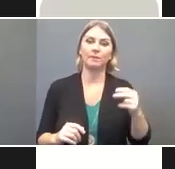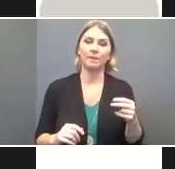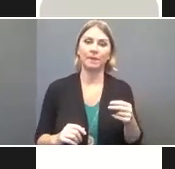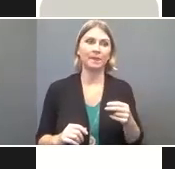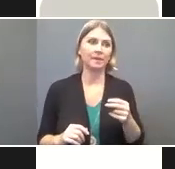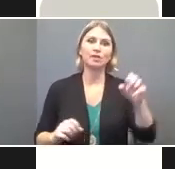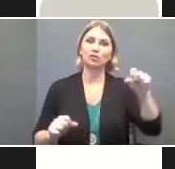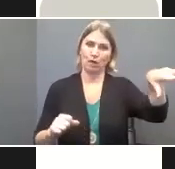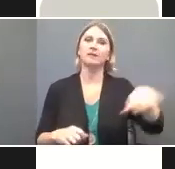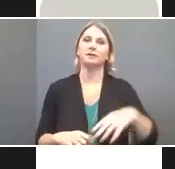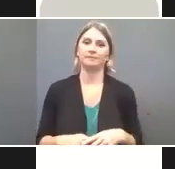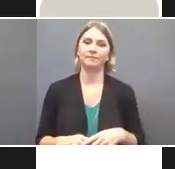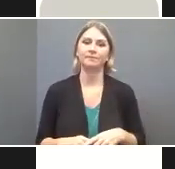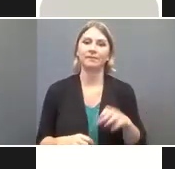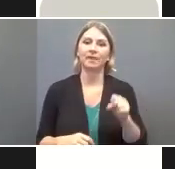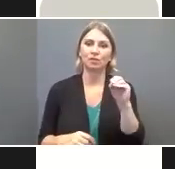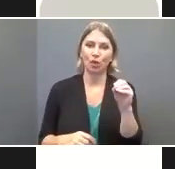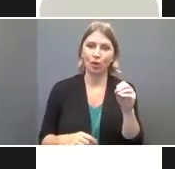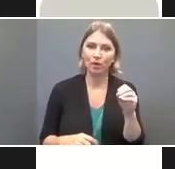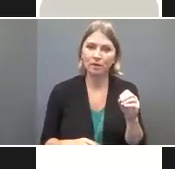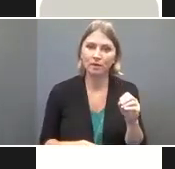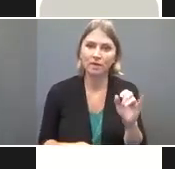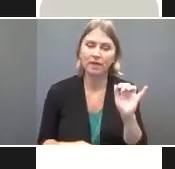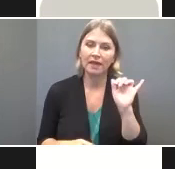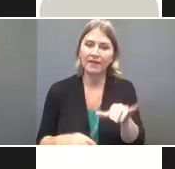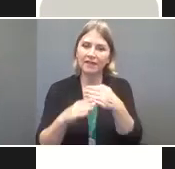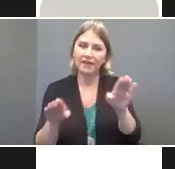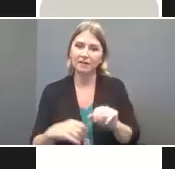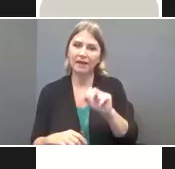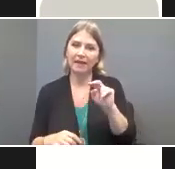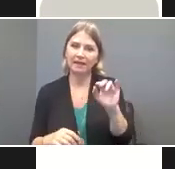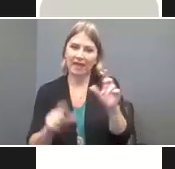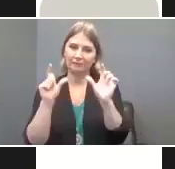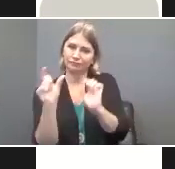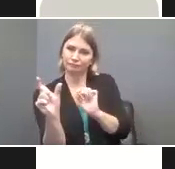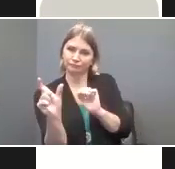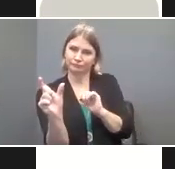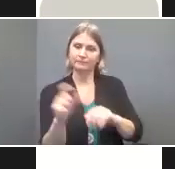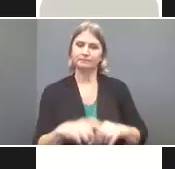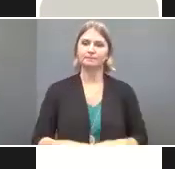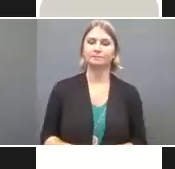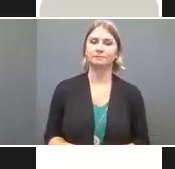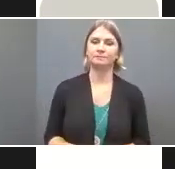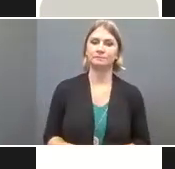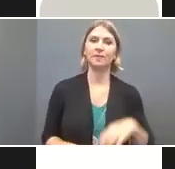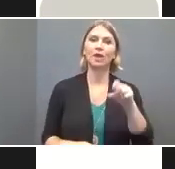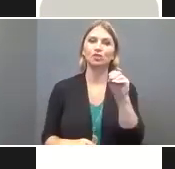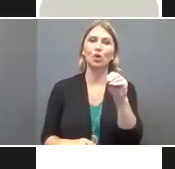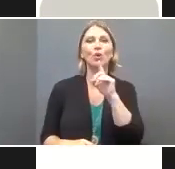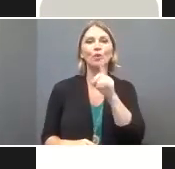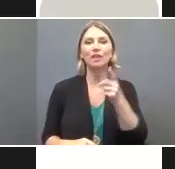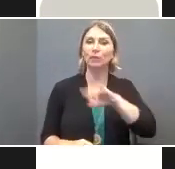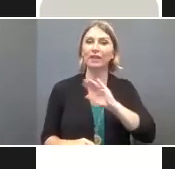multiplying both of sides by n squared, basically dividing this by n squared and dividing this by n squared, my bad. So essentially we